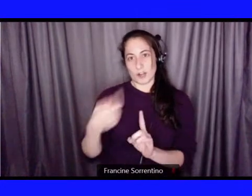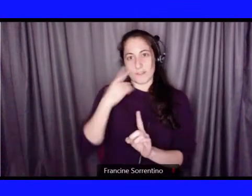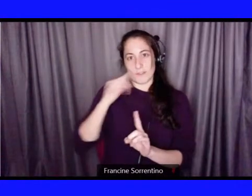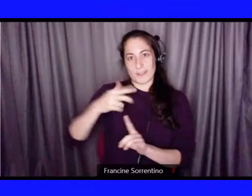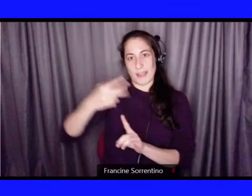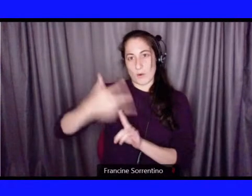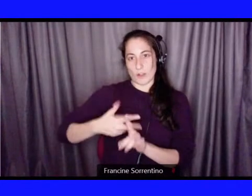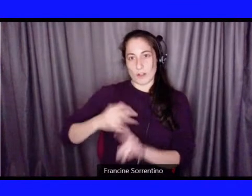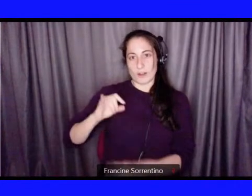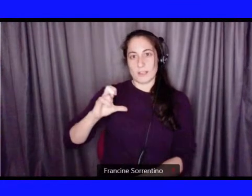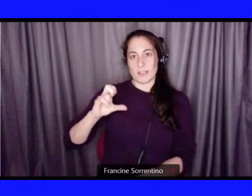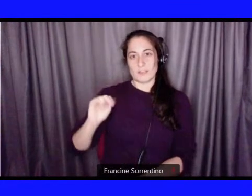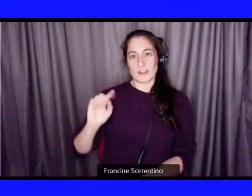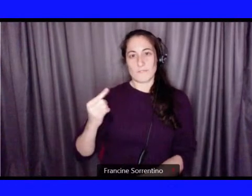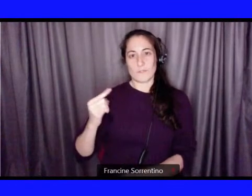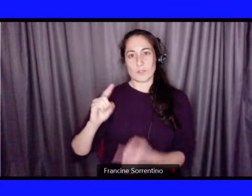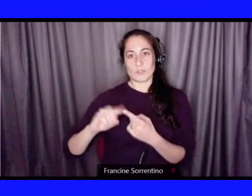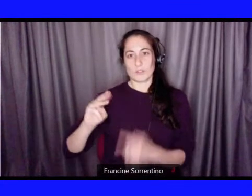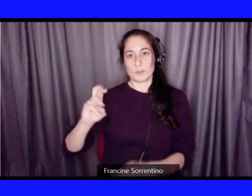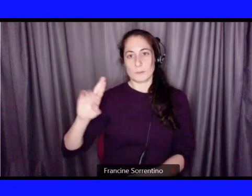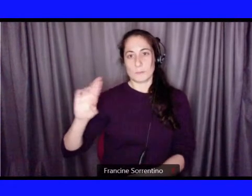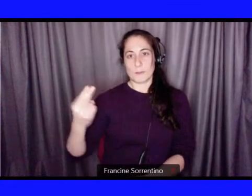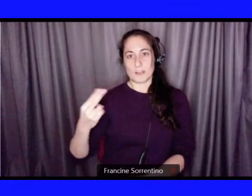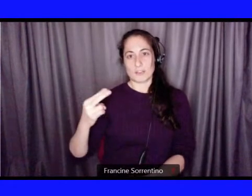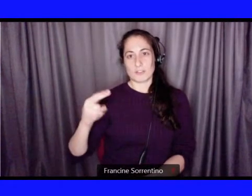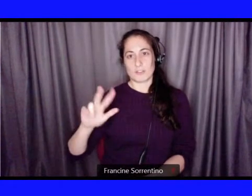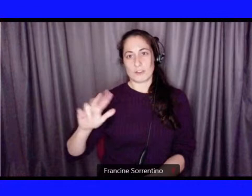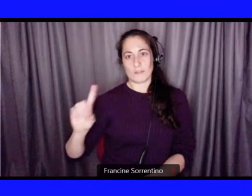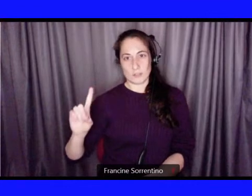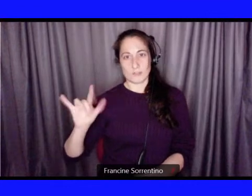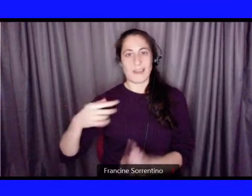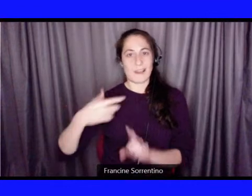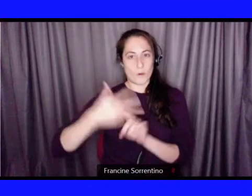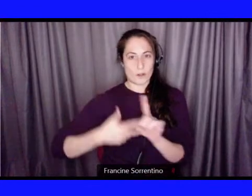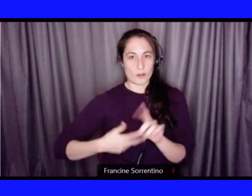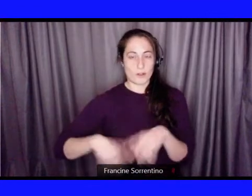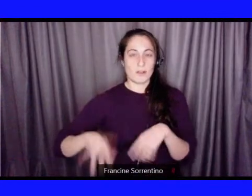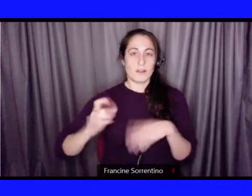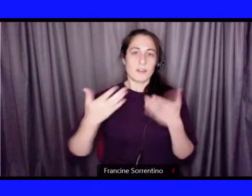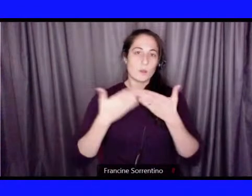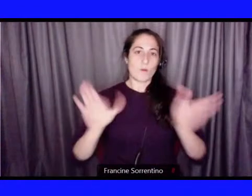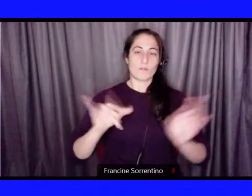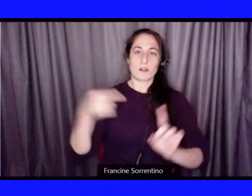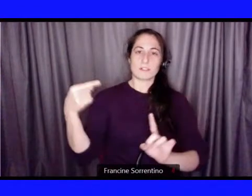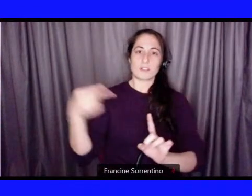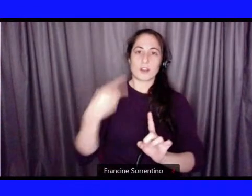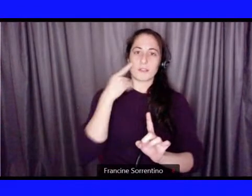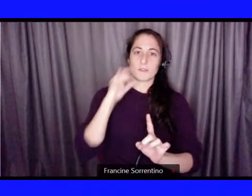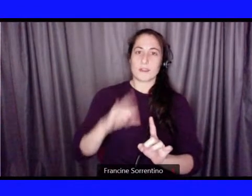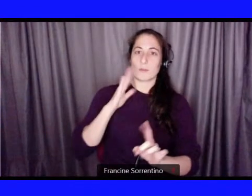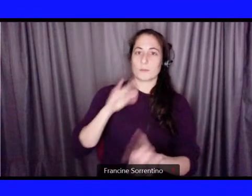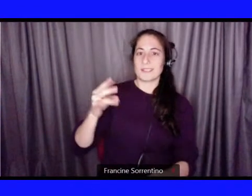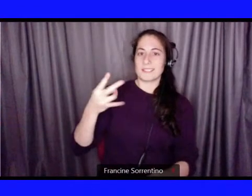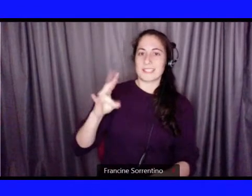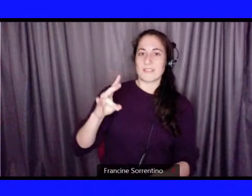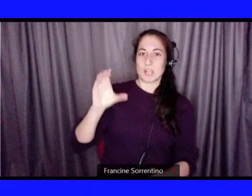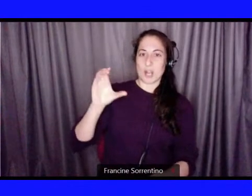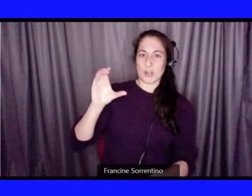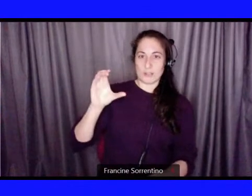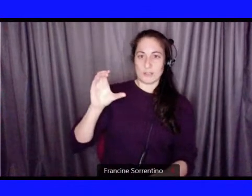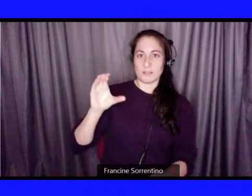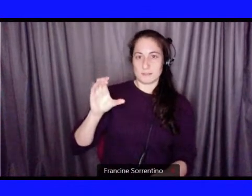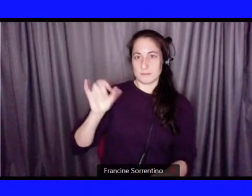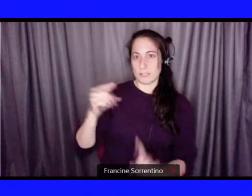the 30 behavioral health appointment within 30 days. I need to confirm that. I didn't ask that